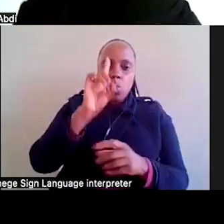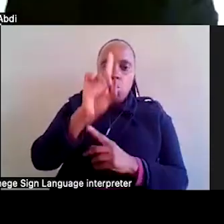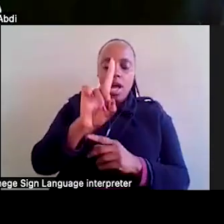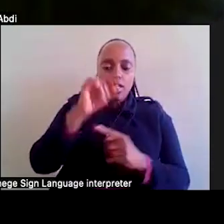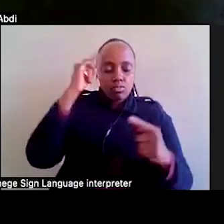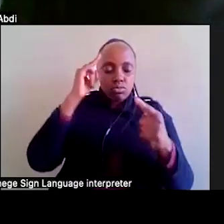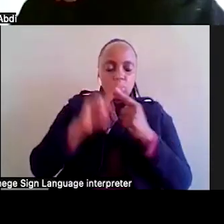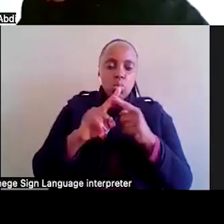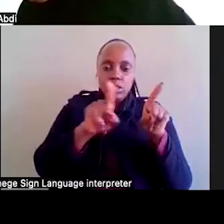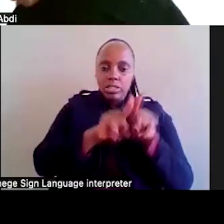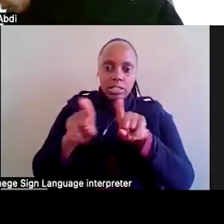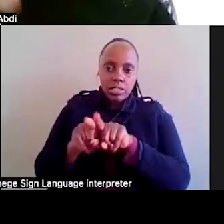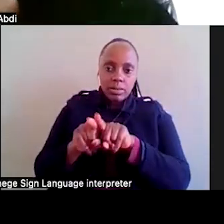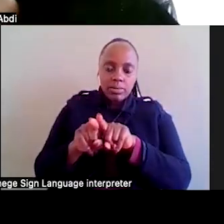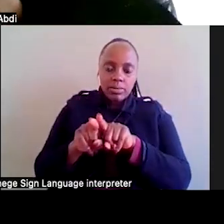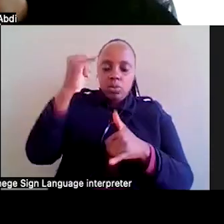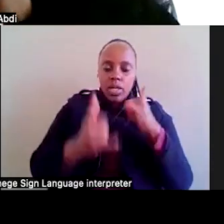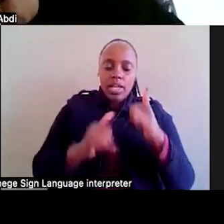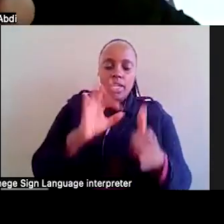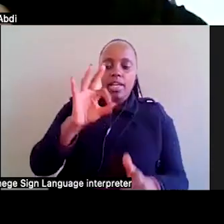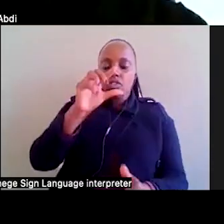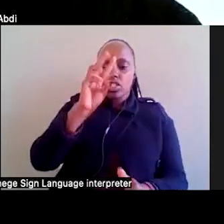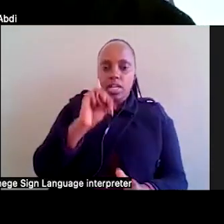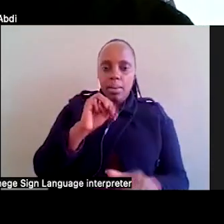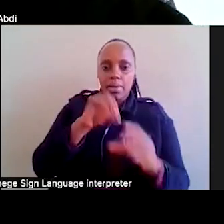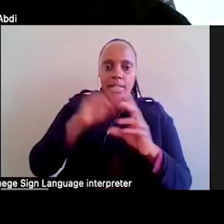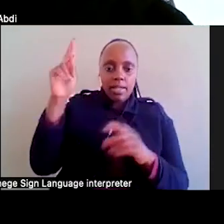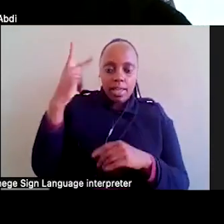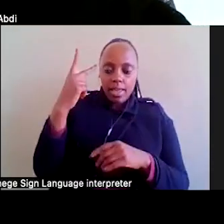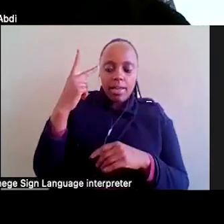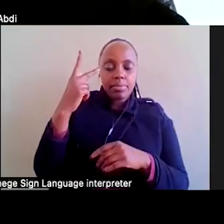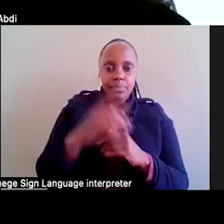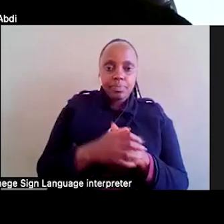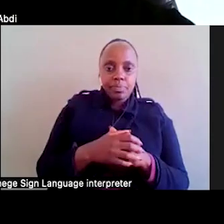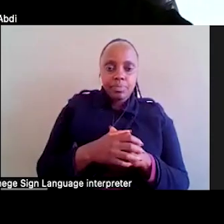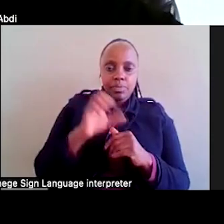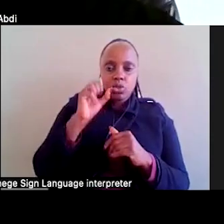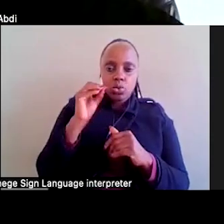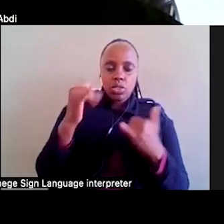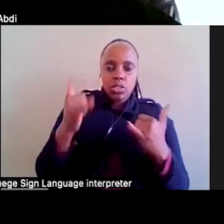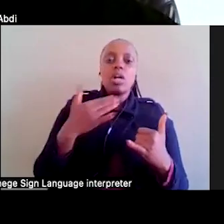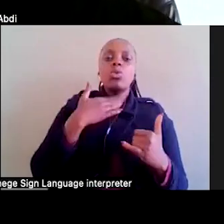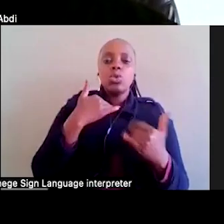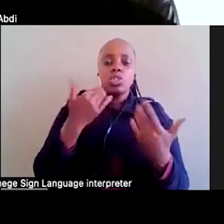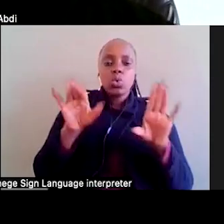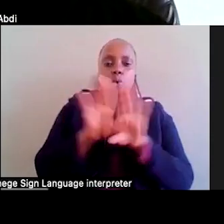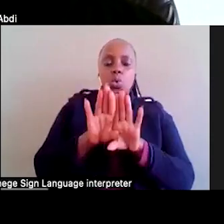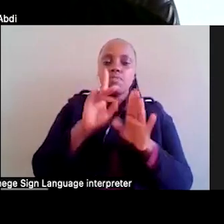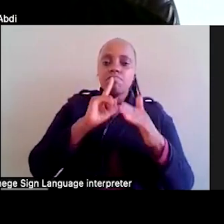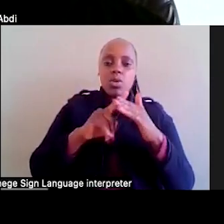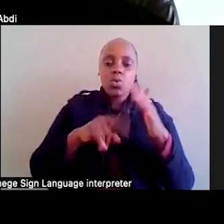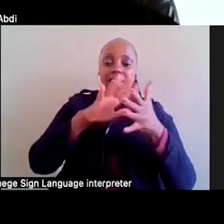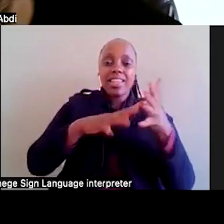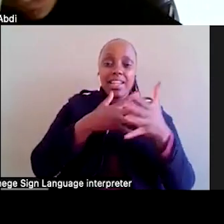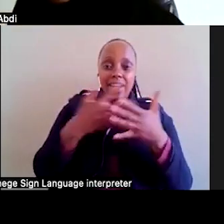goal. That is to end FGM in Kenya. So I want to close this by saying that the network